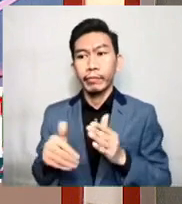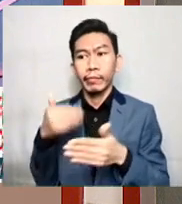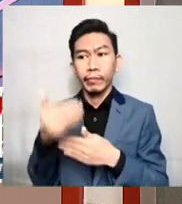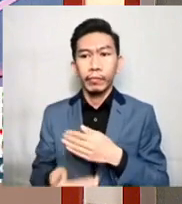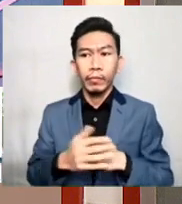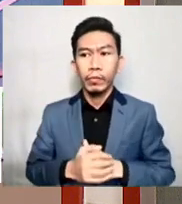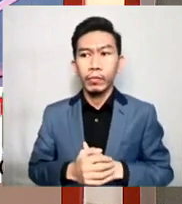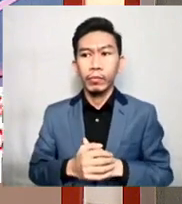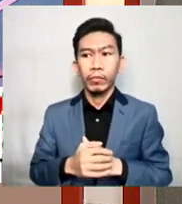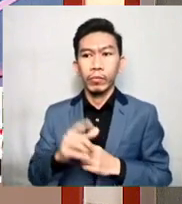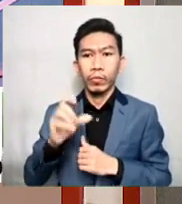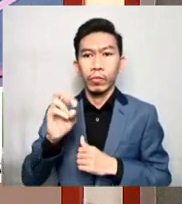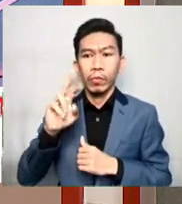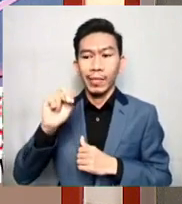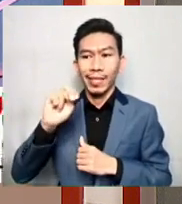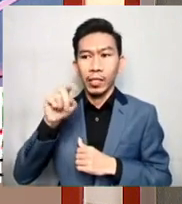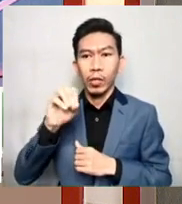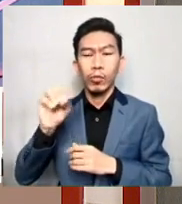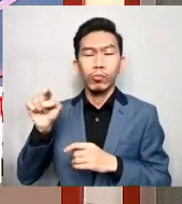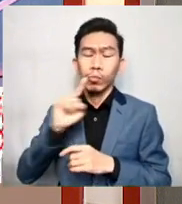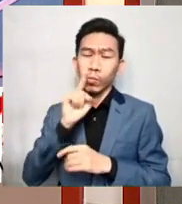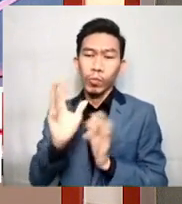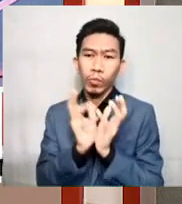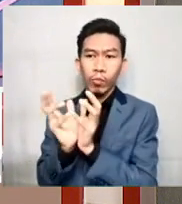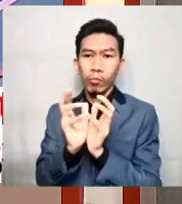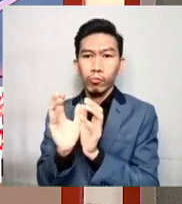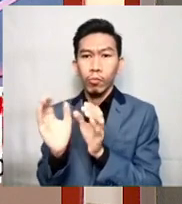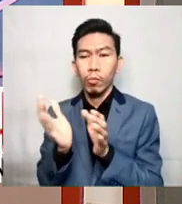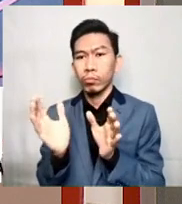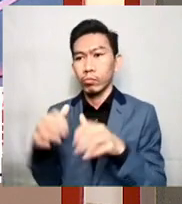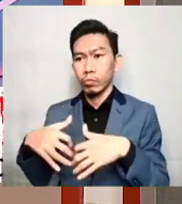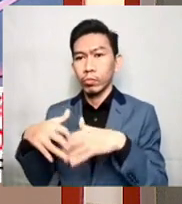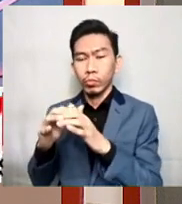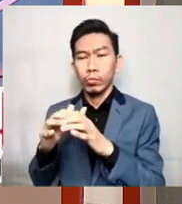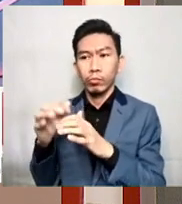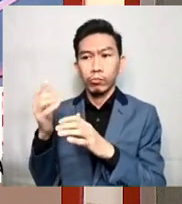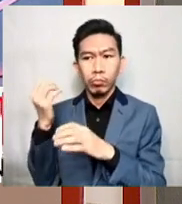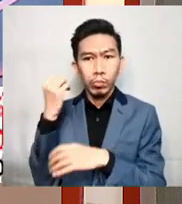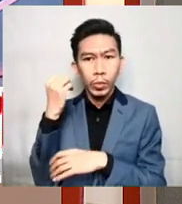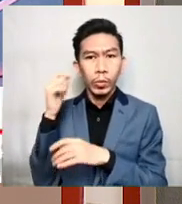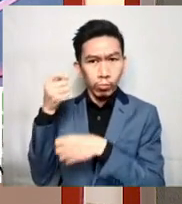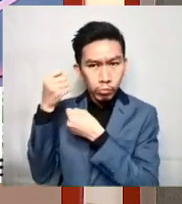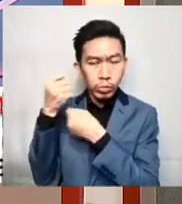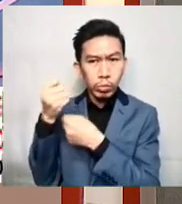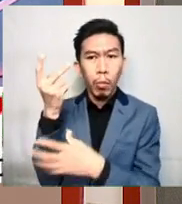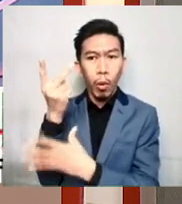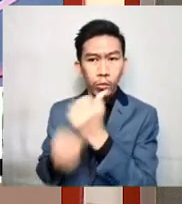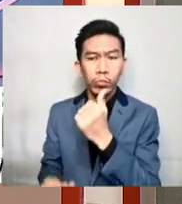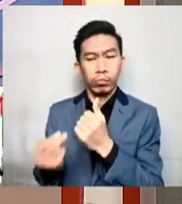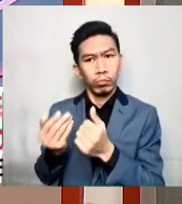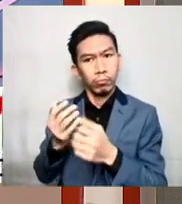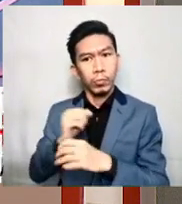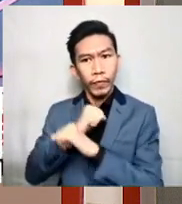Lorenzo Paña was a community organizer. Aldrin Enriquez was an activist, both human rights defenders, and both are now